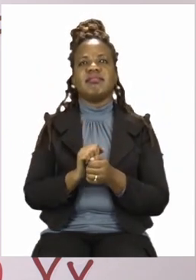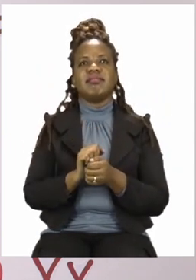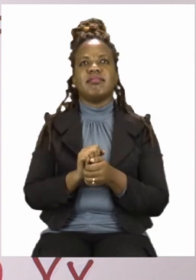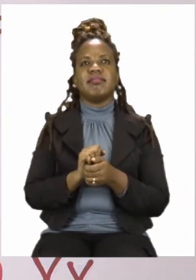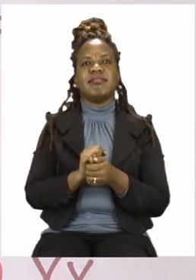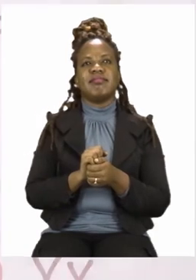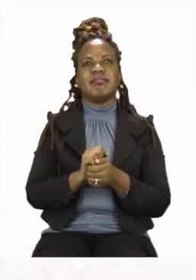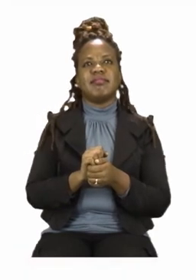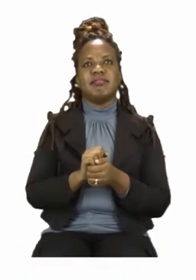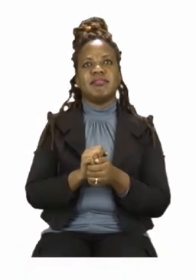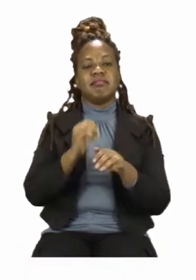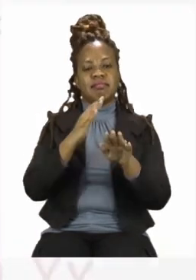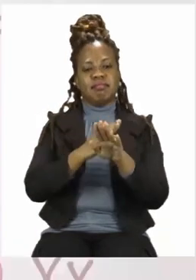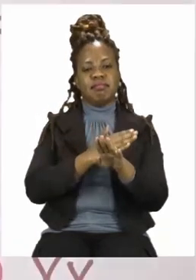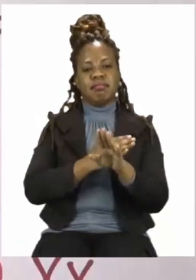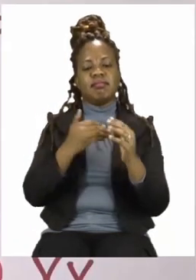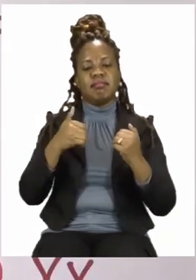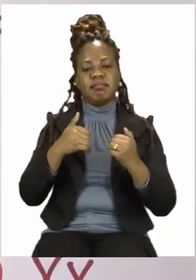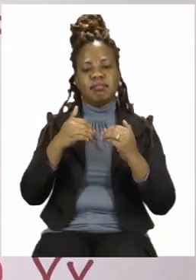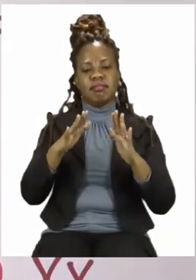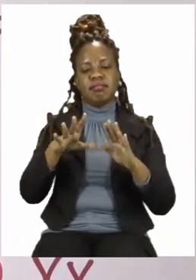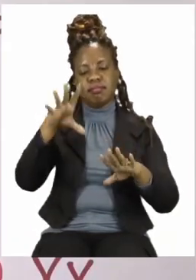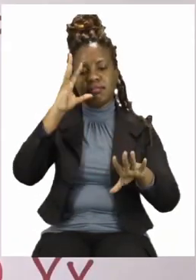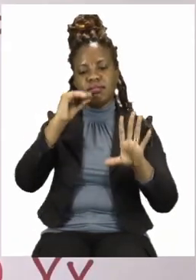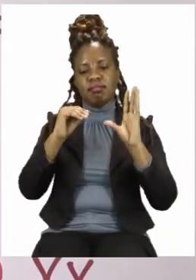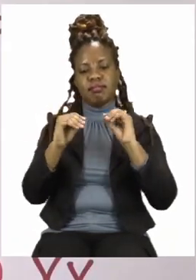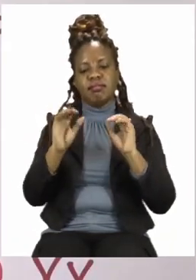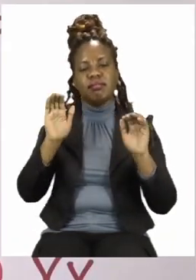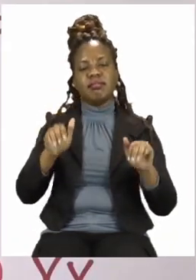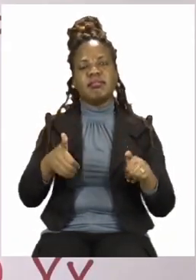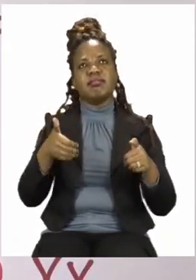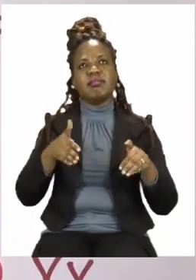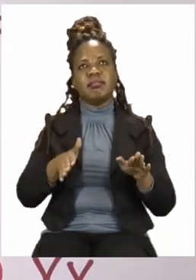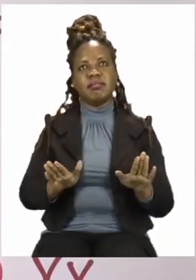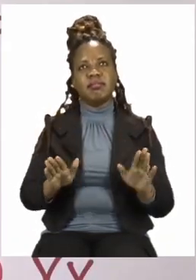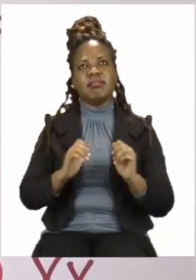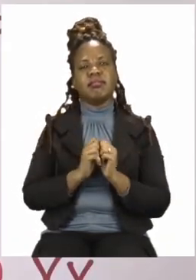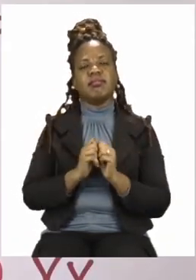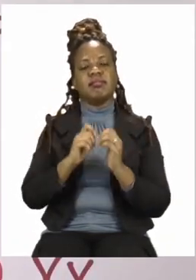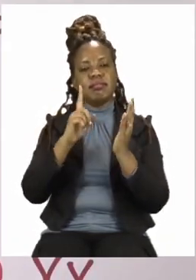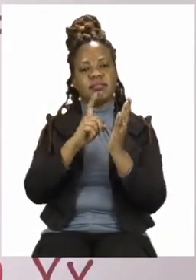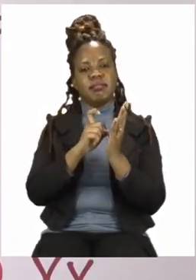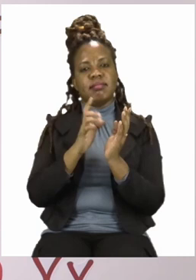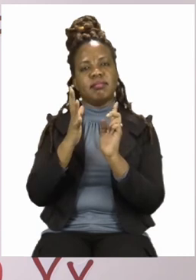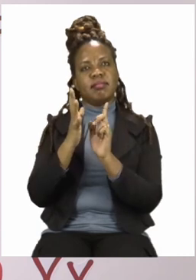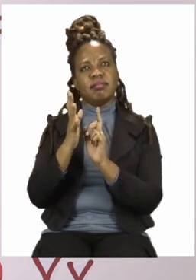cleanliness. And before we get into any lessons, boys and girls, we need to